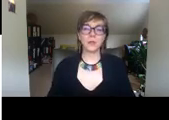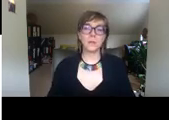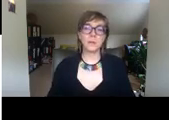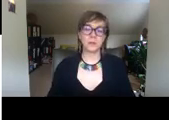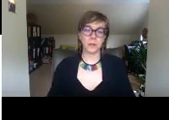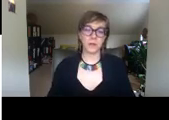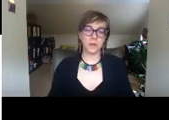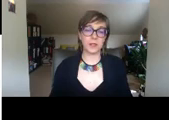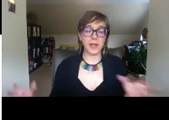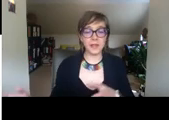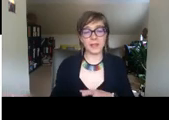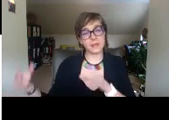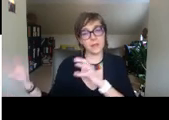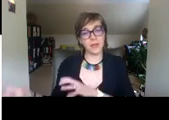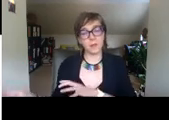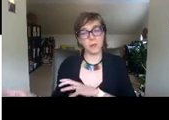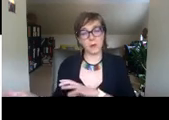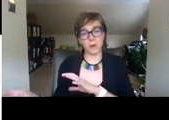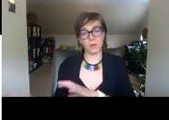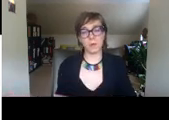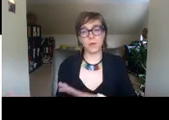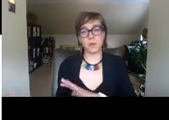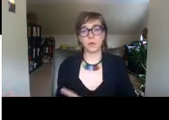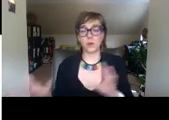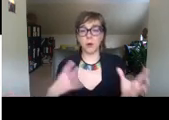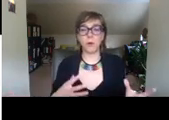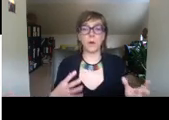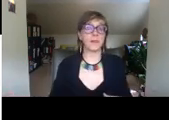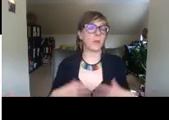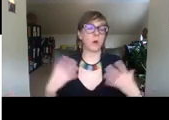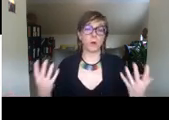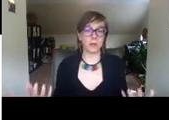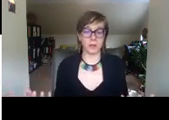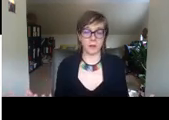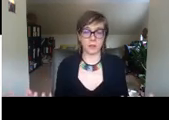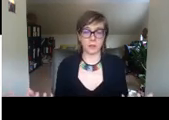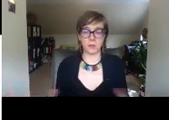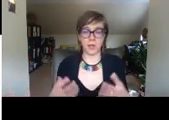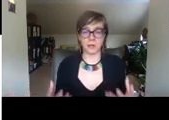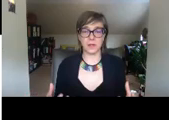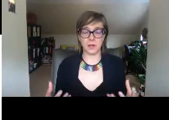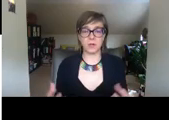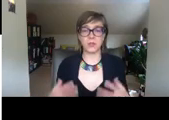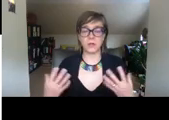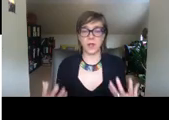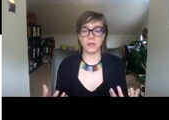And those people, in that case, a lot of them then moved home, but they were already set up to do it. They had the technology, they had the